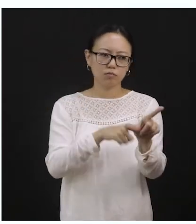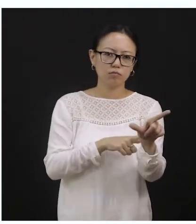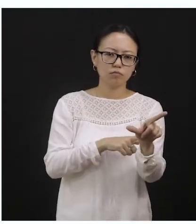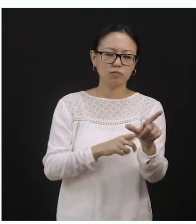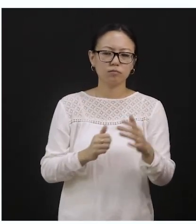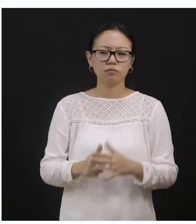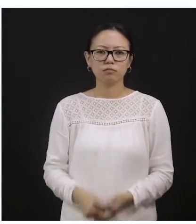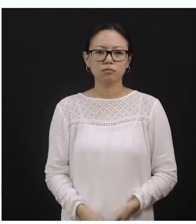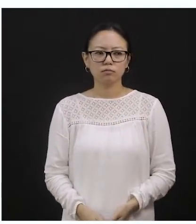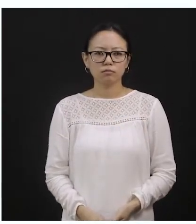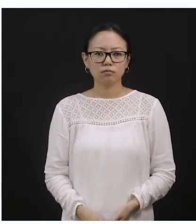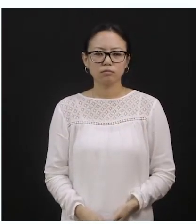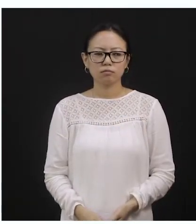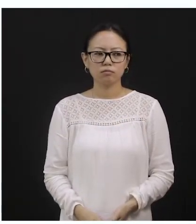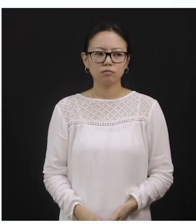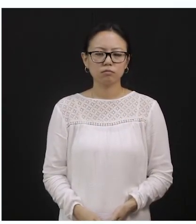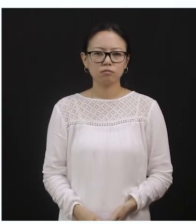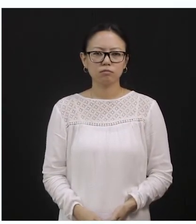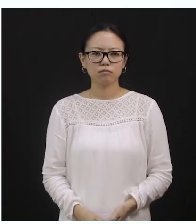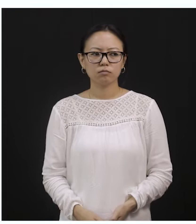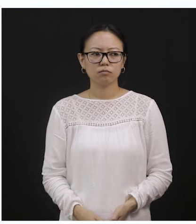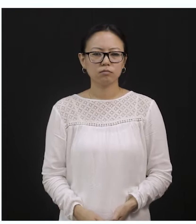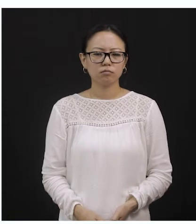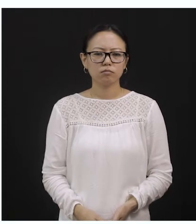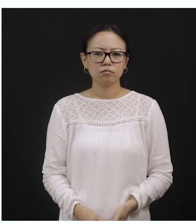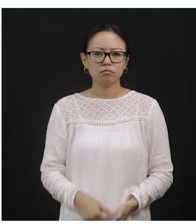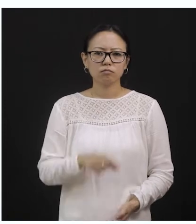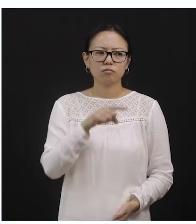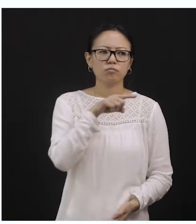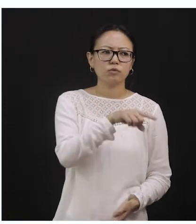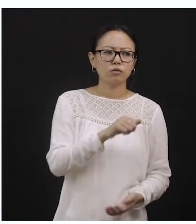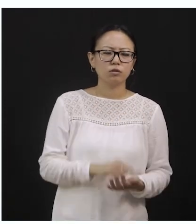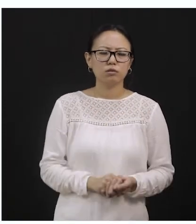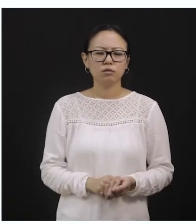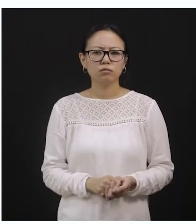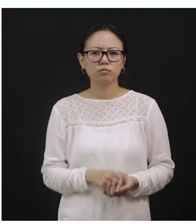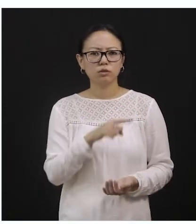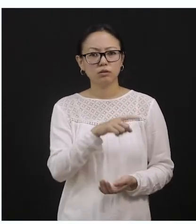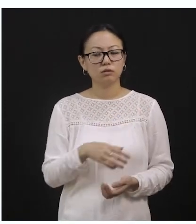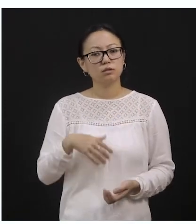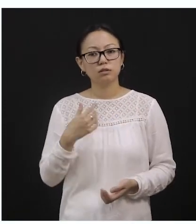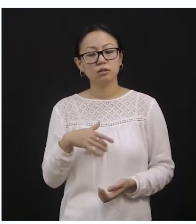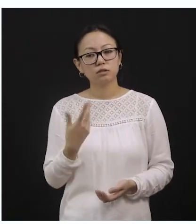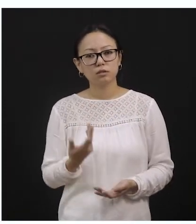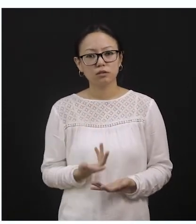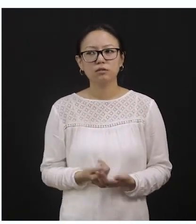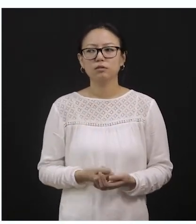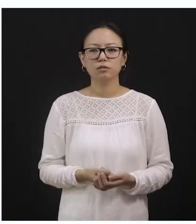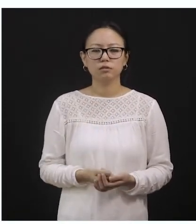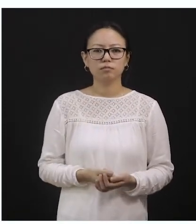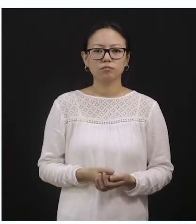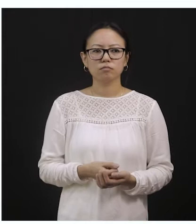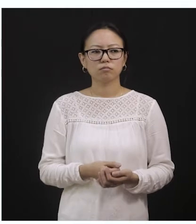Housefly, housefly, right? So now this housefly, very interesting fact about